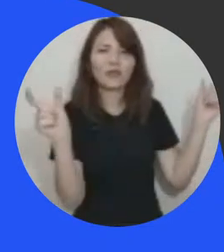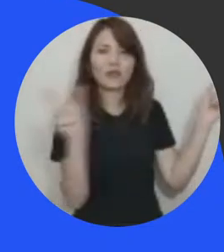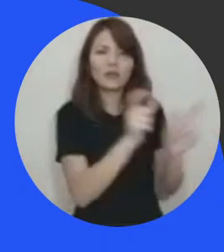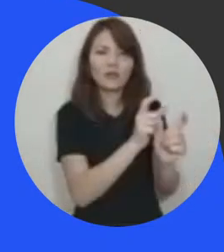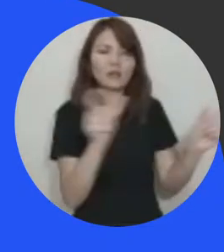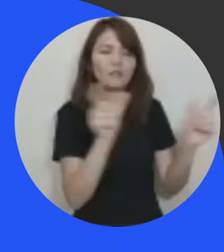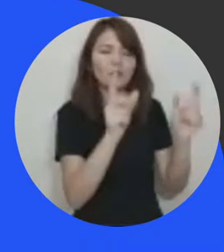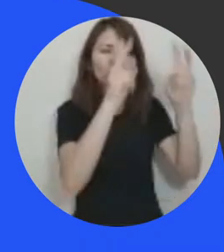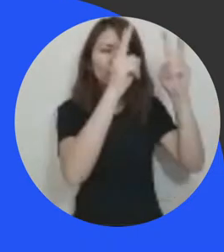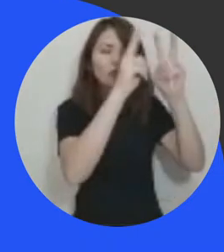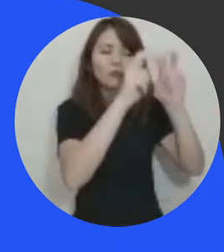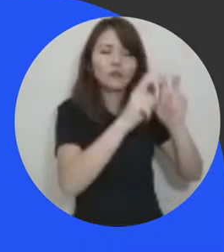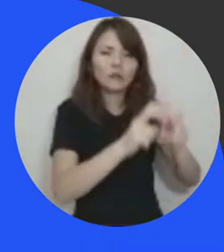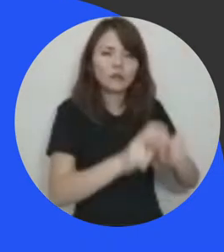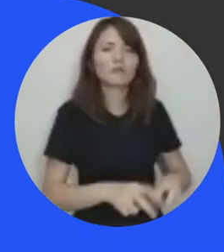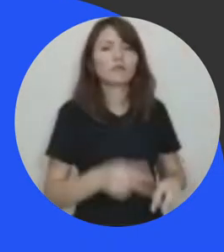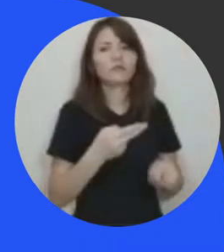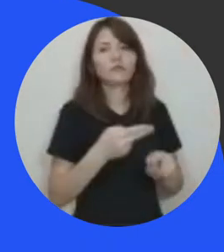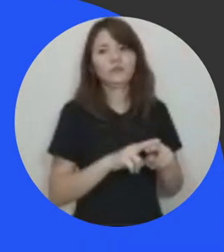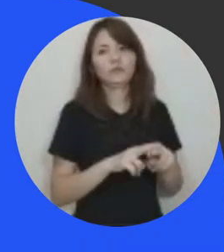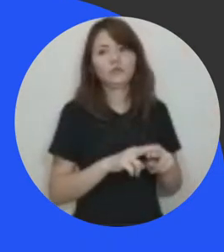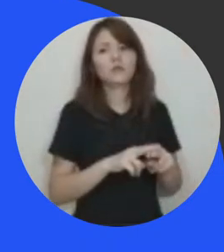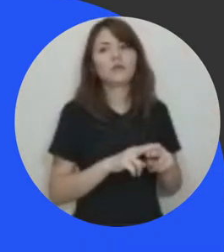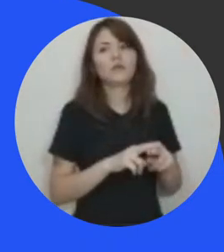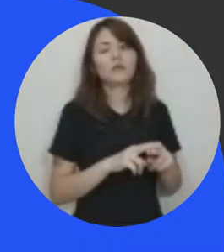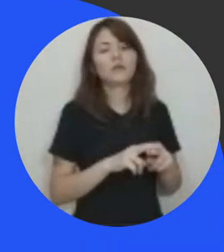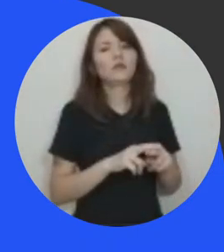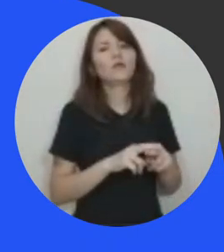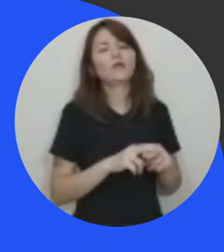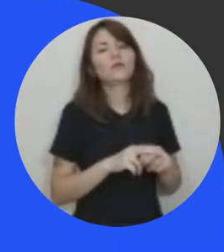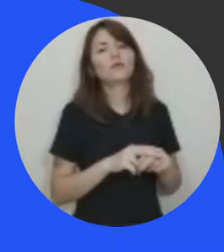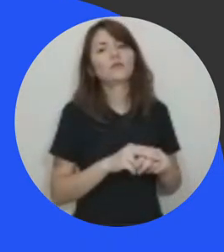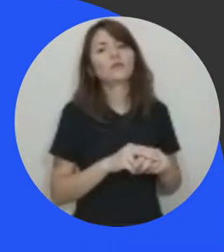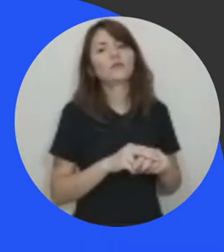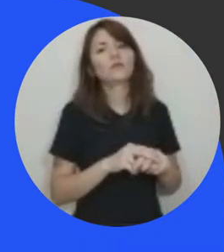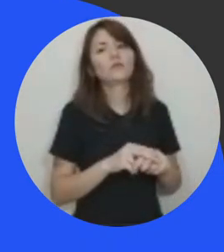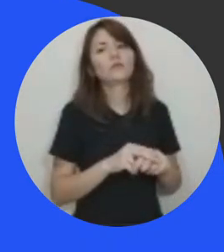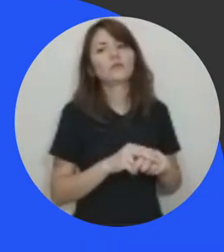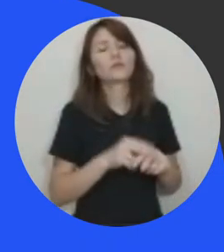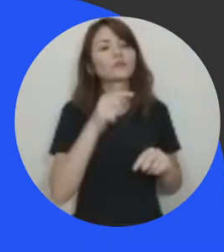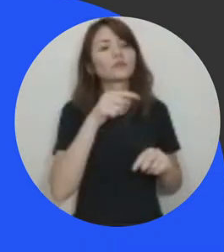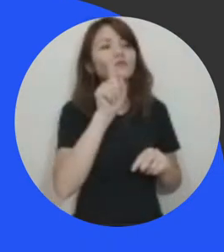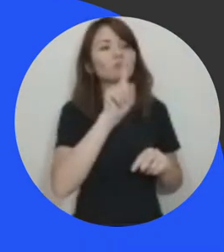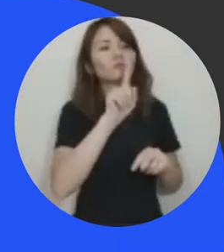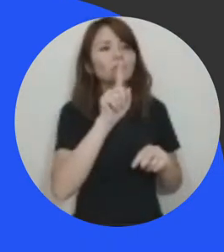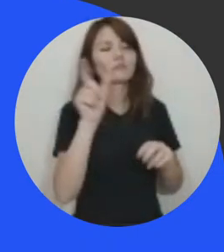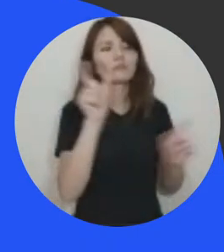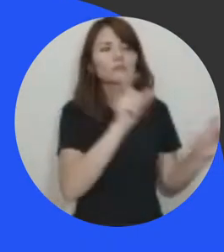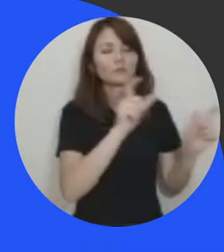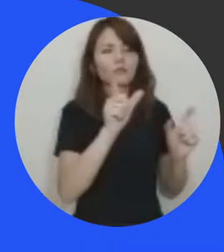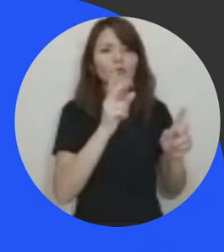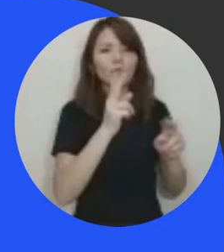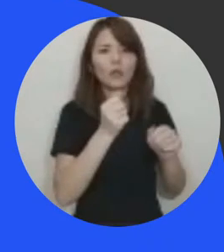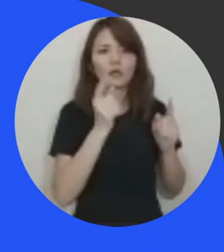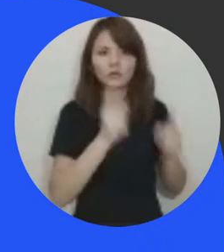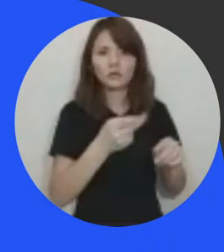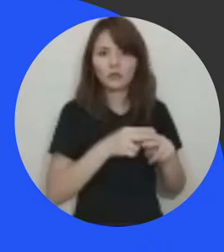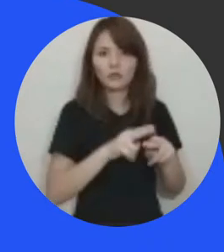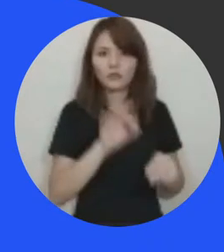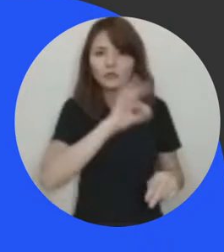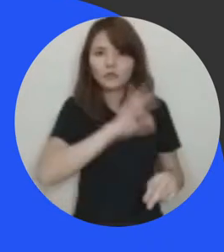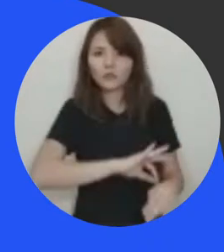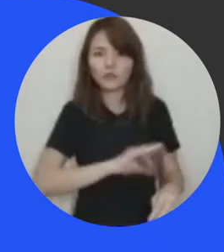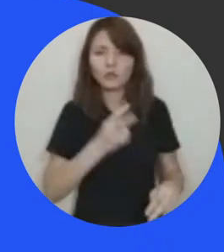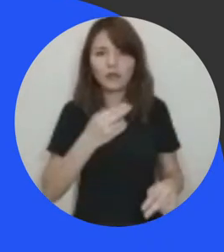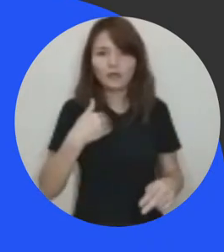events between them on that ward. And so this is a really powerful tool for us in real time to use genomics to track